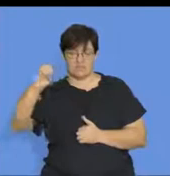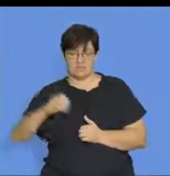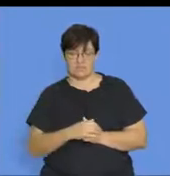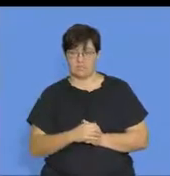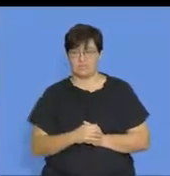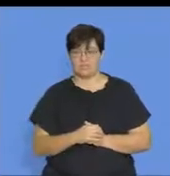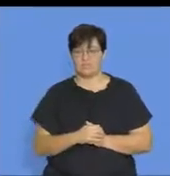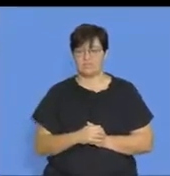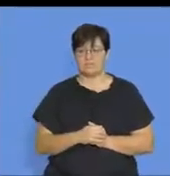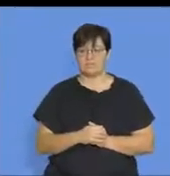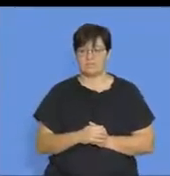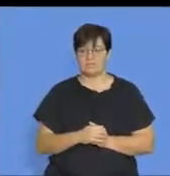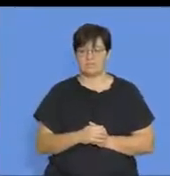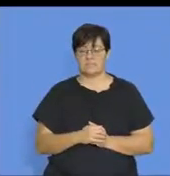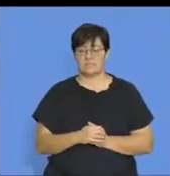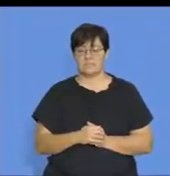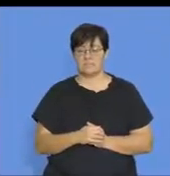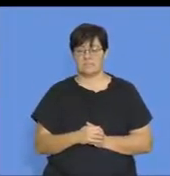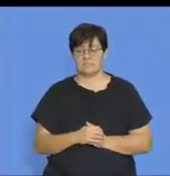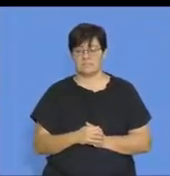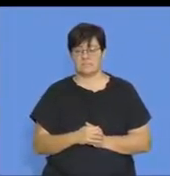696,000. Okay,